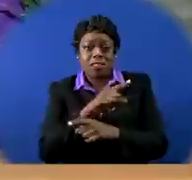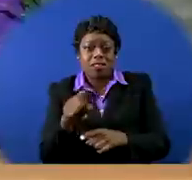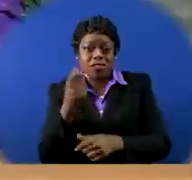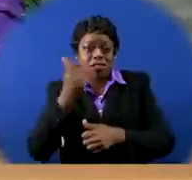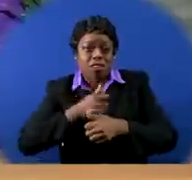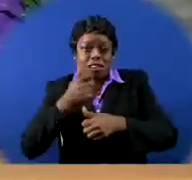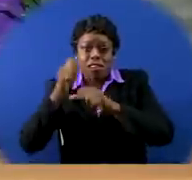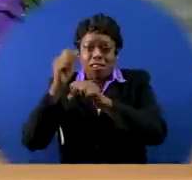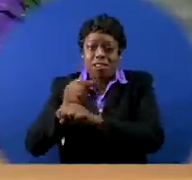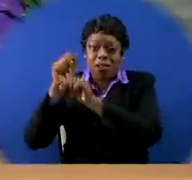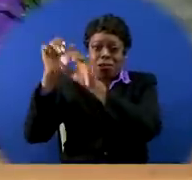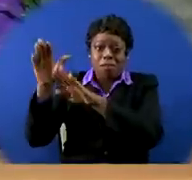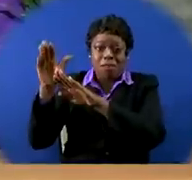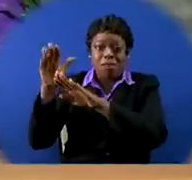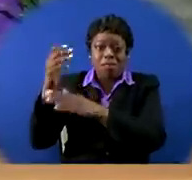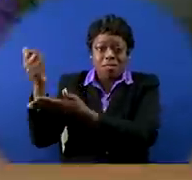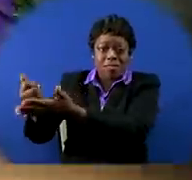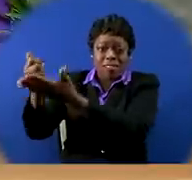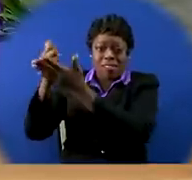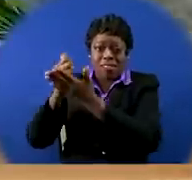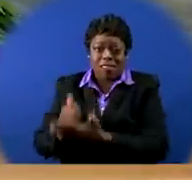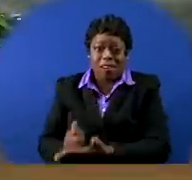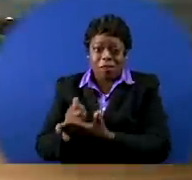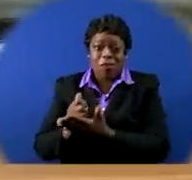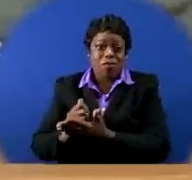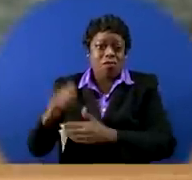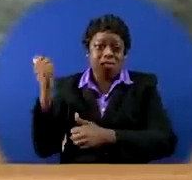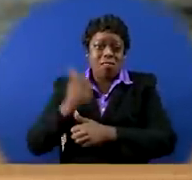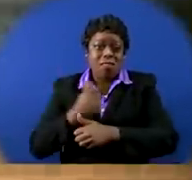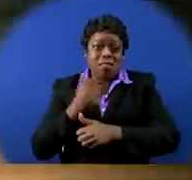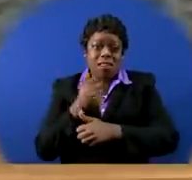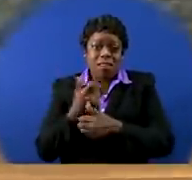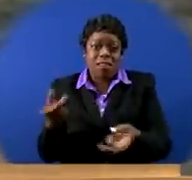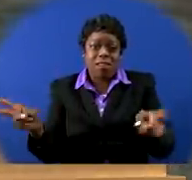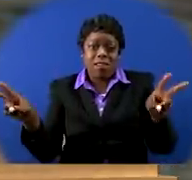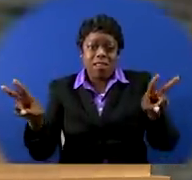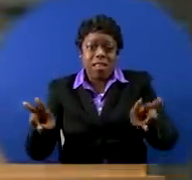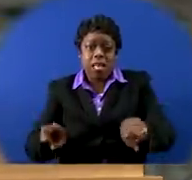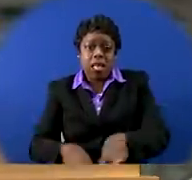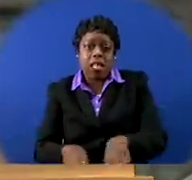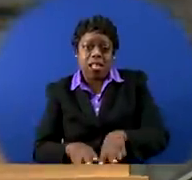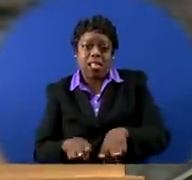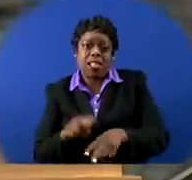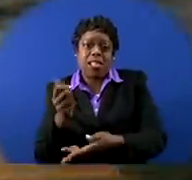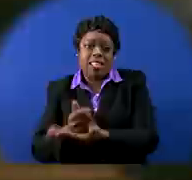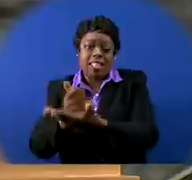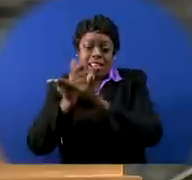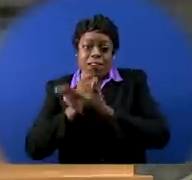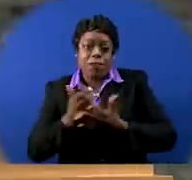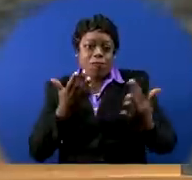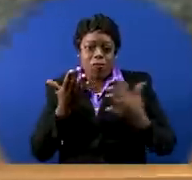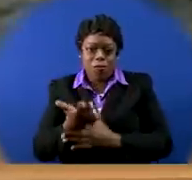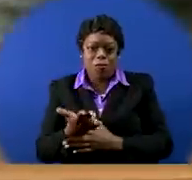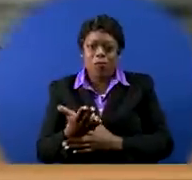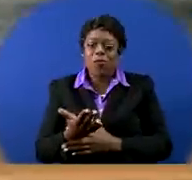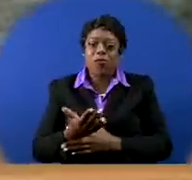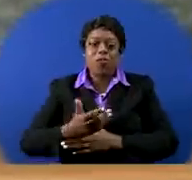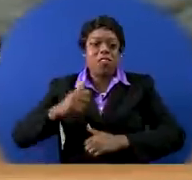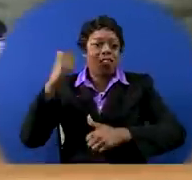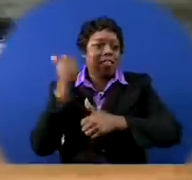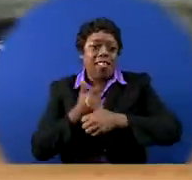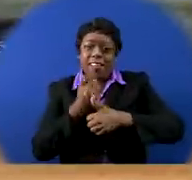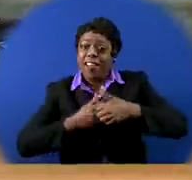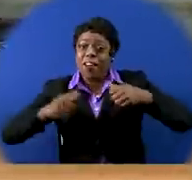every mountain, he brought you over. For every valley, he's seen you through. For